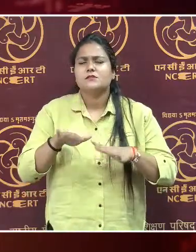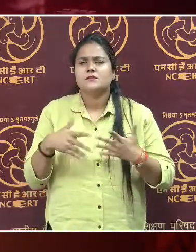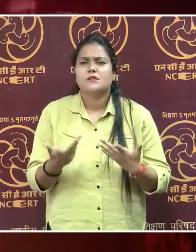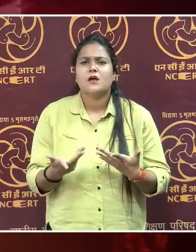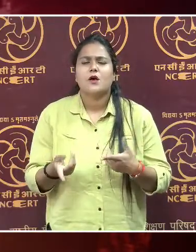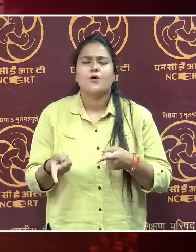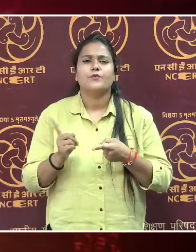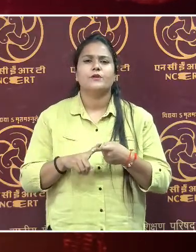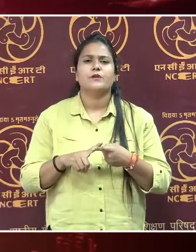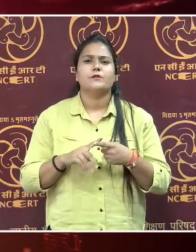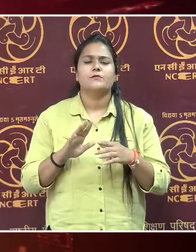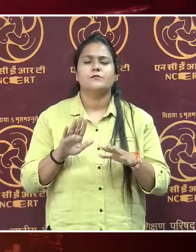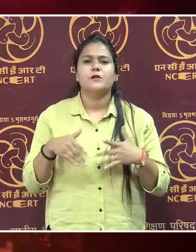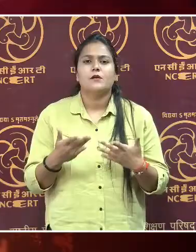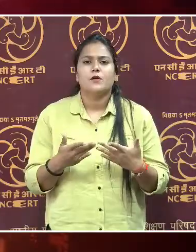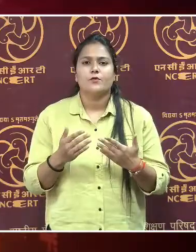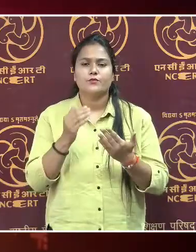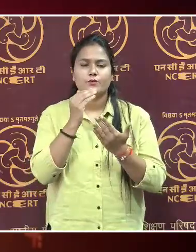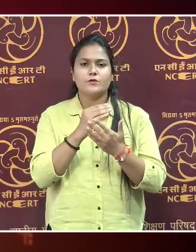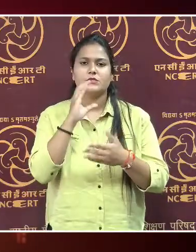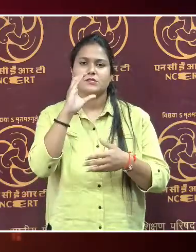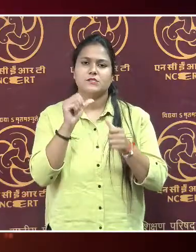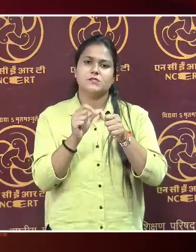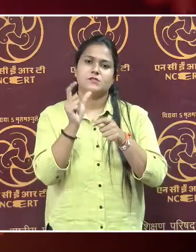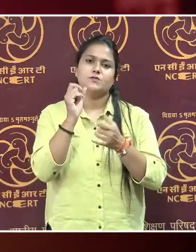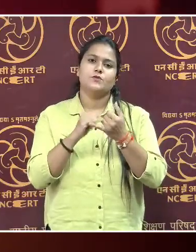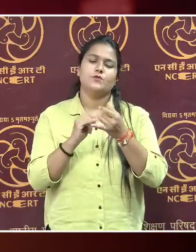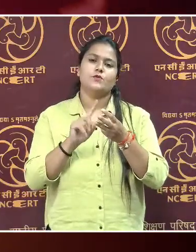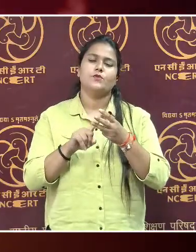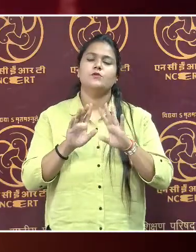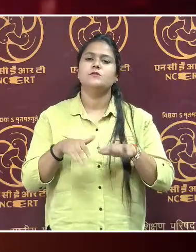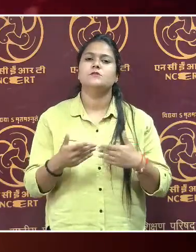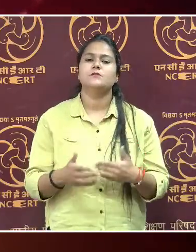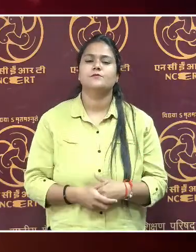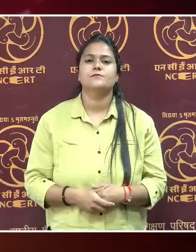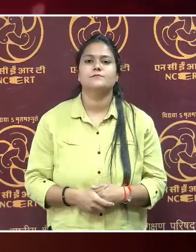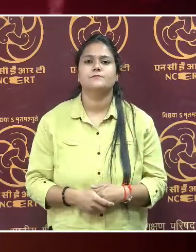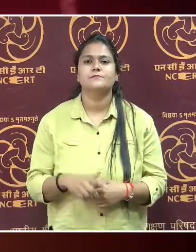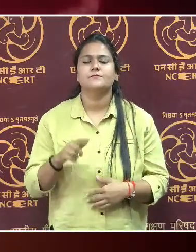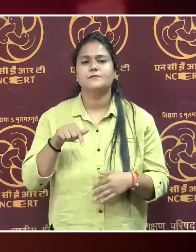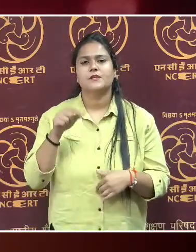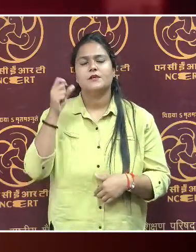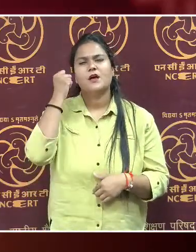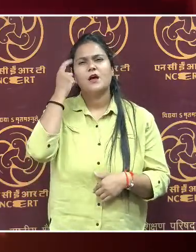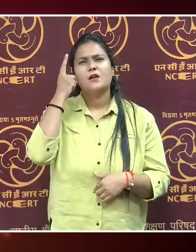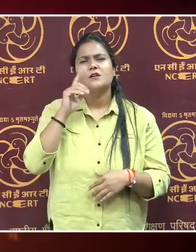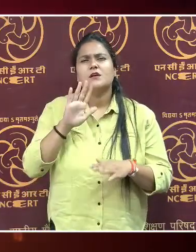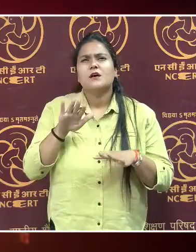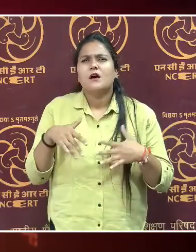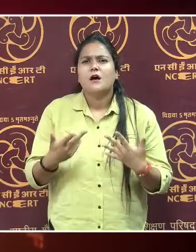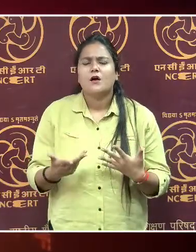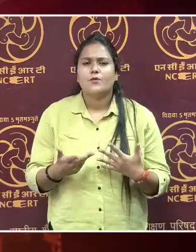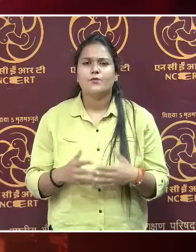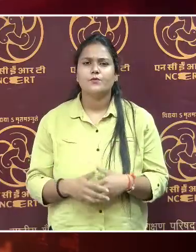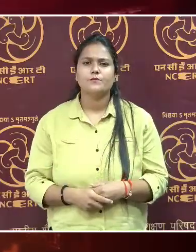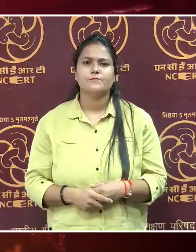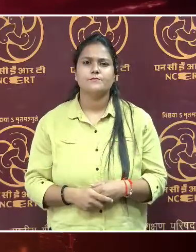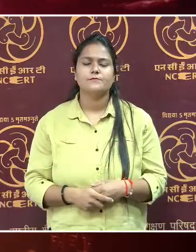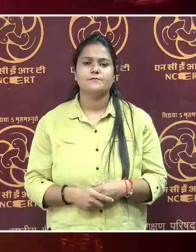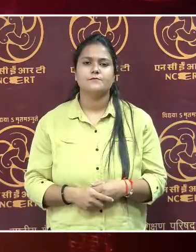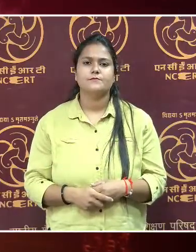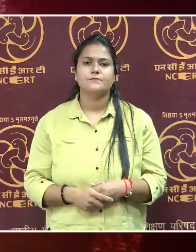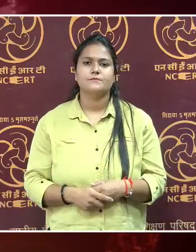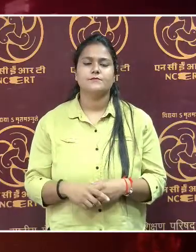We need to go to the causes. So Dr. Devi, let's try to understand that what kind of